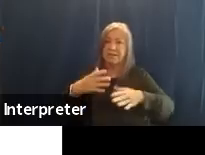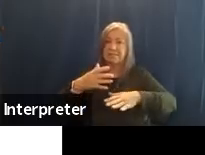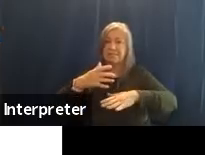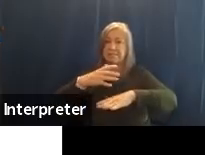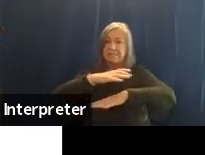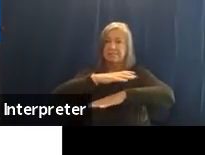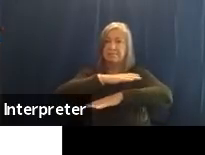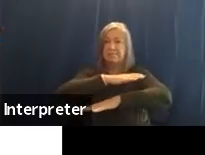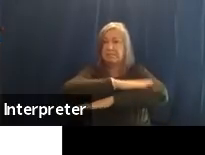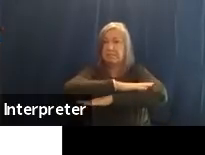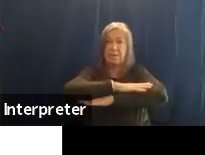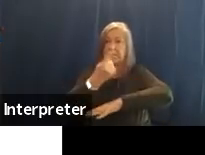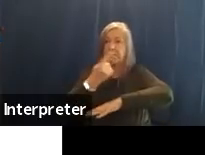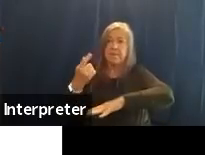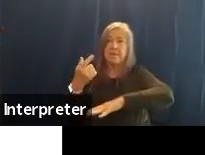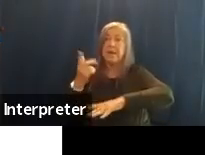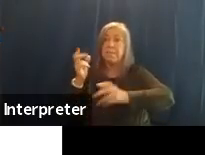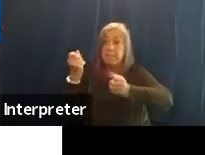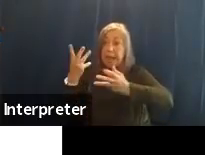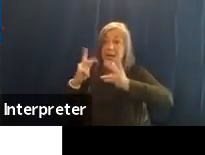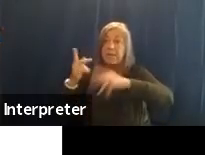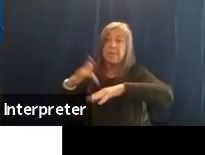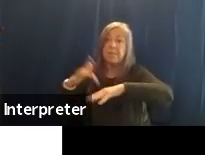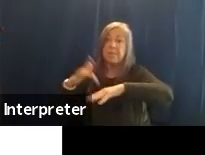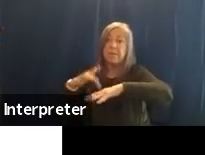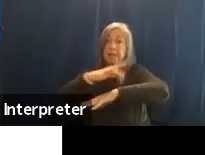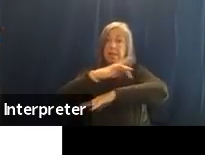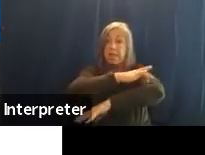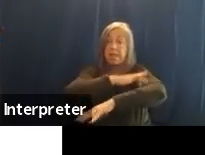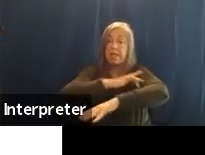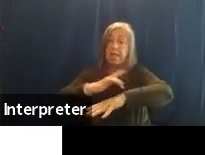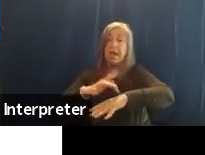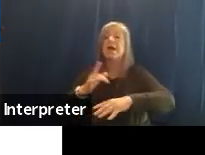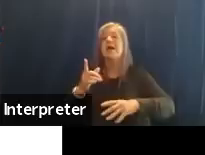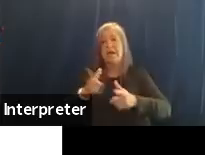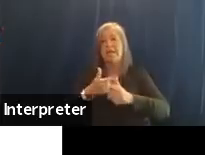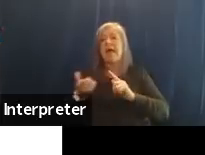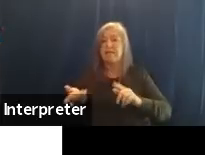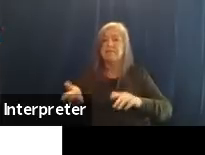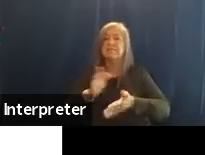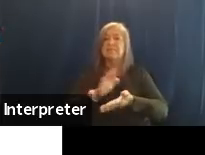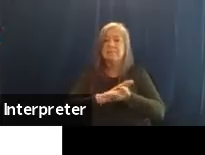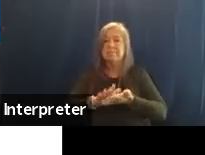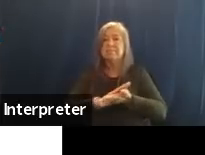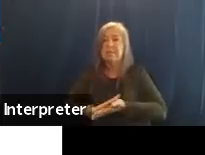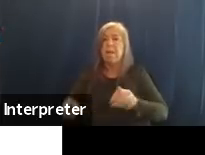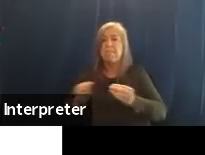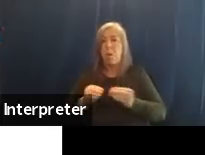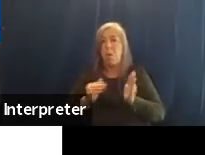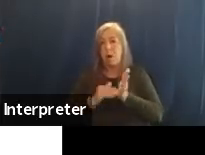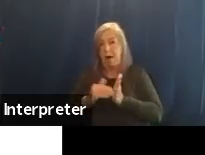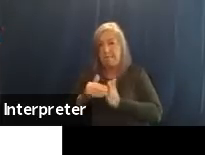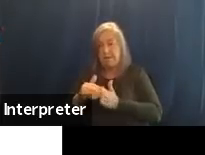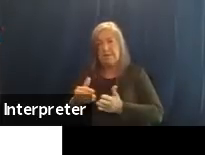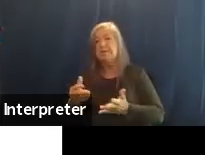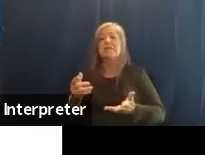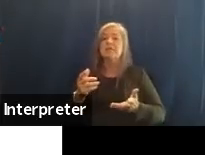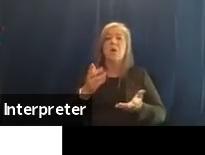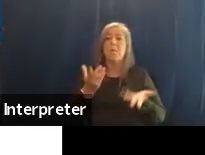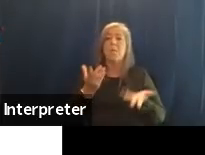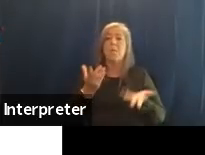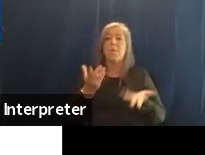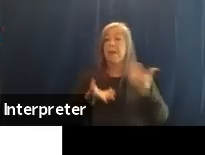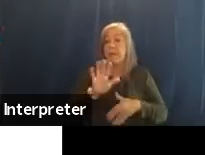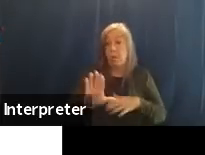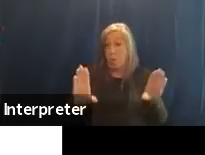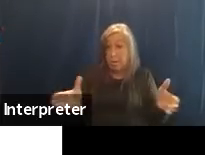your classroom, you know, you might just want to be extra cautious about wiping down surfaces on a daily